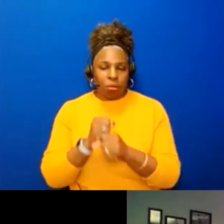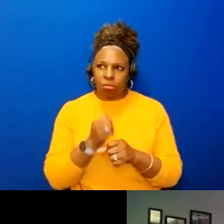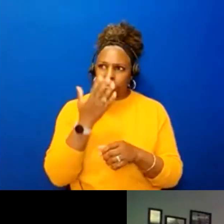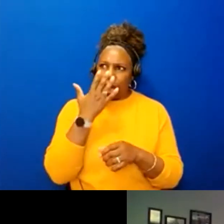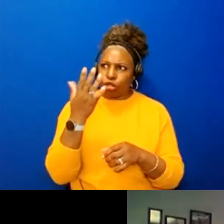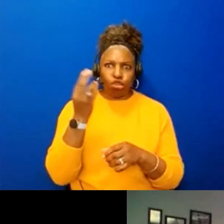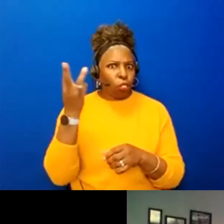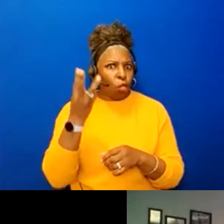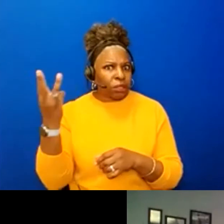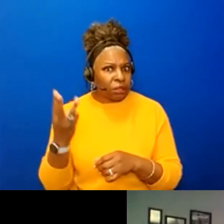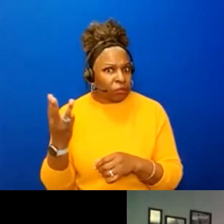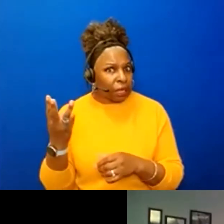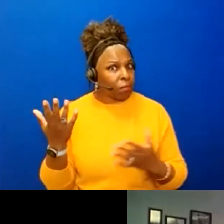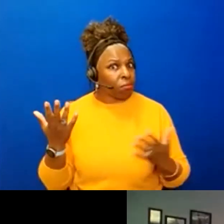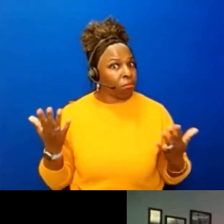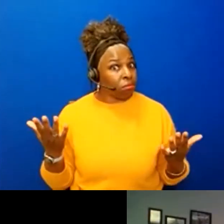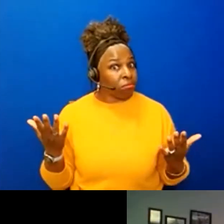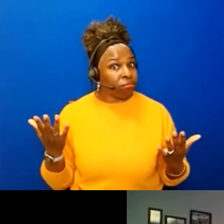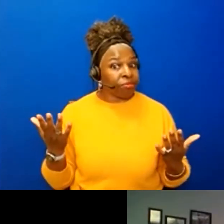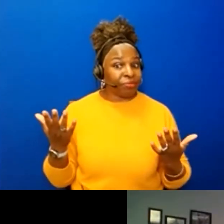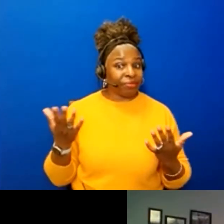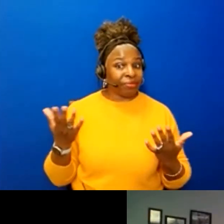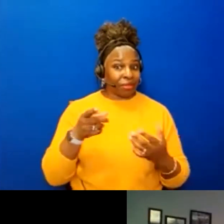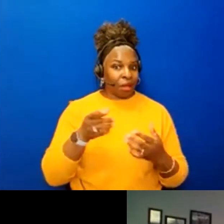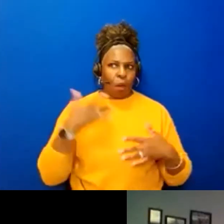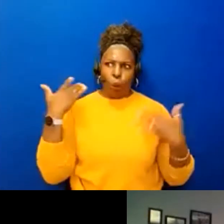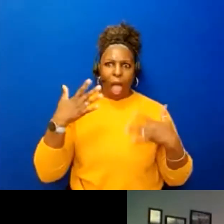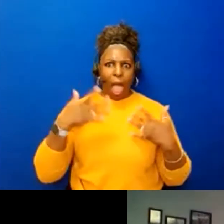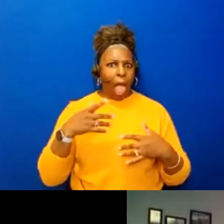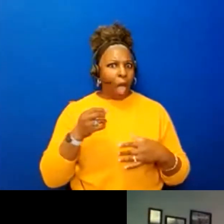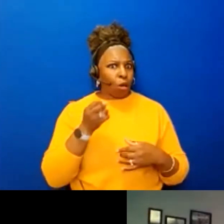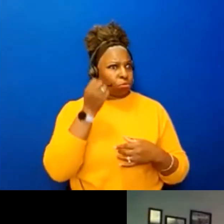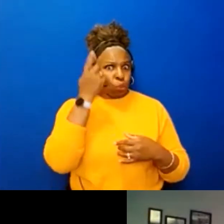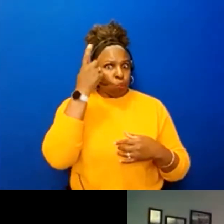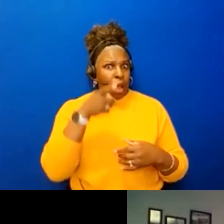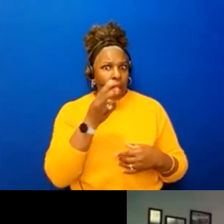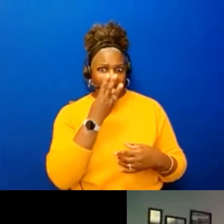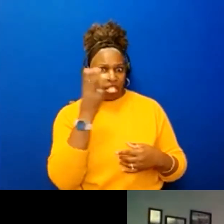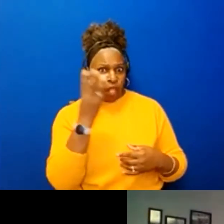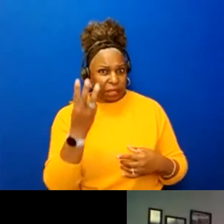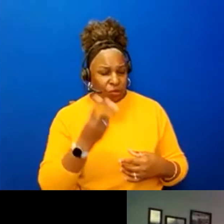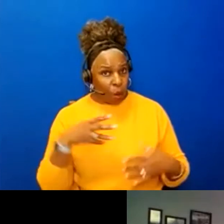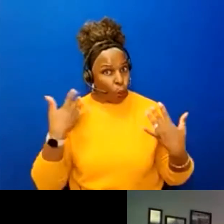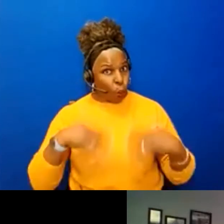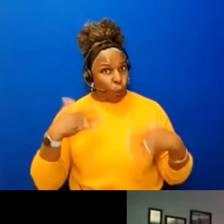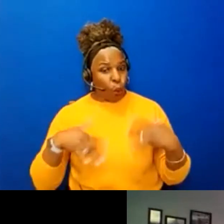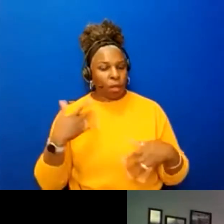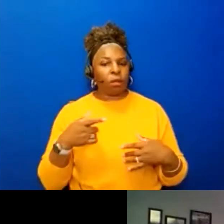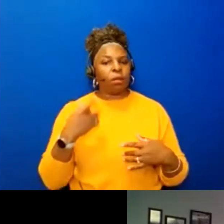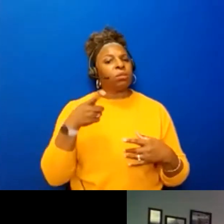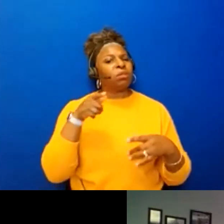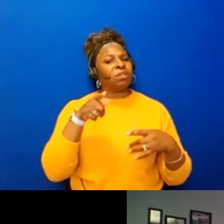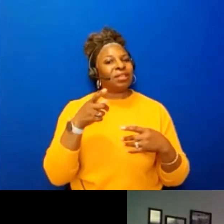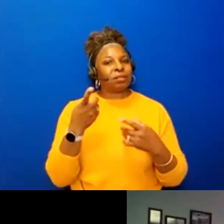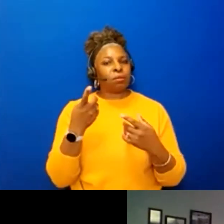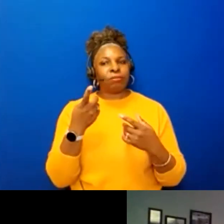didn't know I was that old, did you? No, I didn't actually. Anyway. So it's you know, it's finding the sport or the activity that's right for